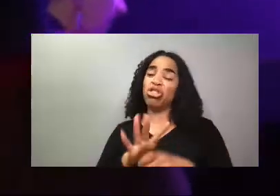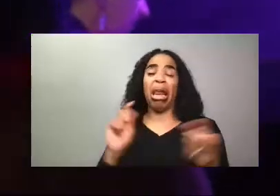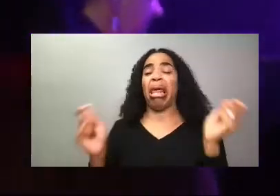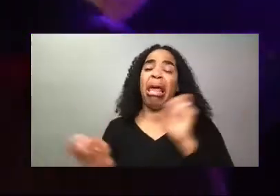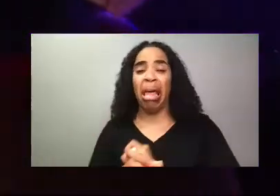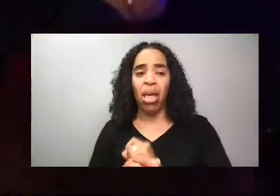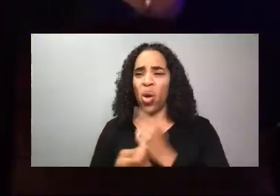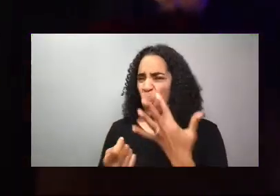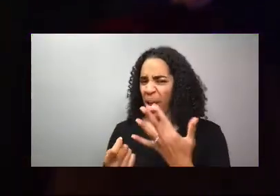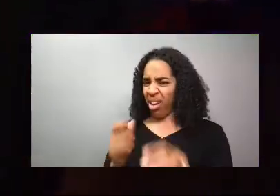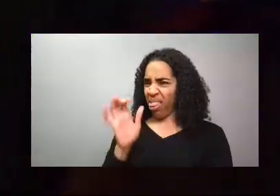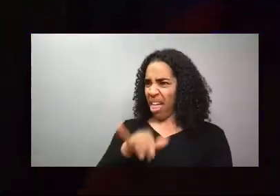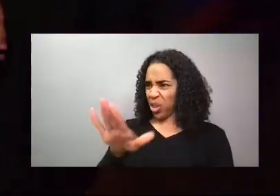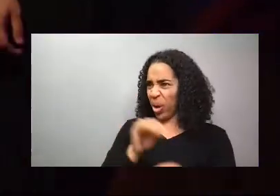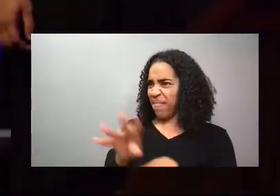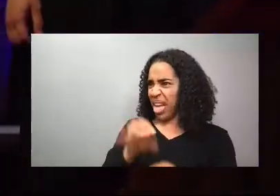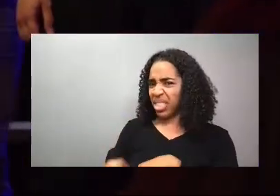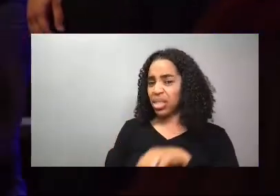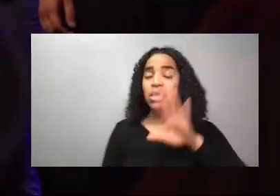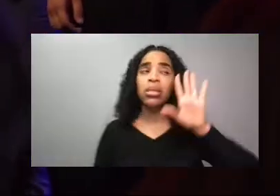Advice?